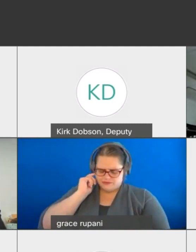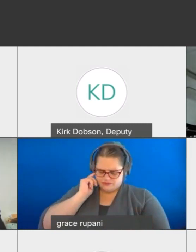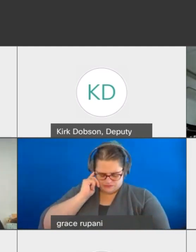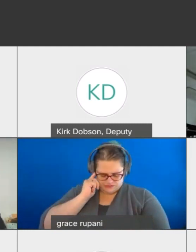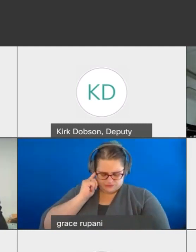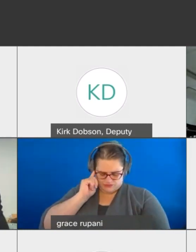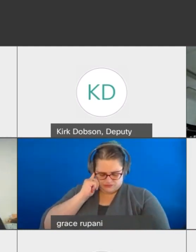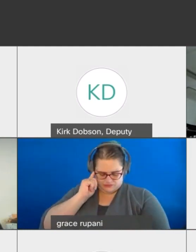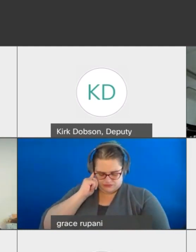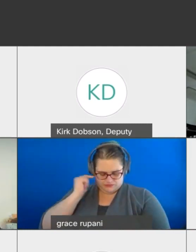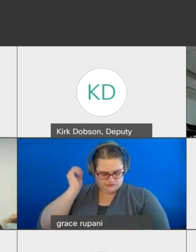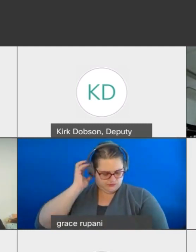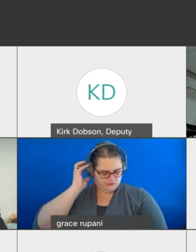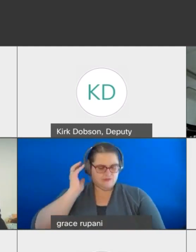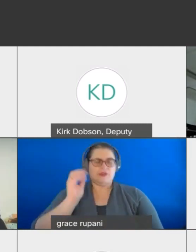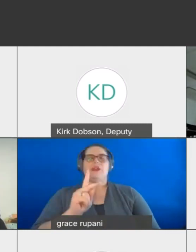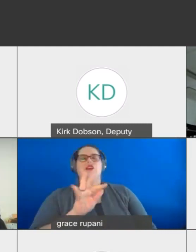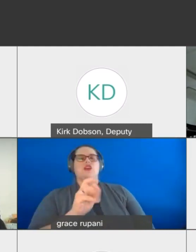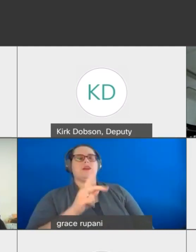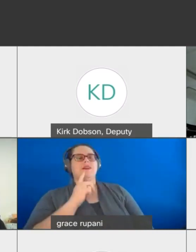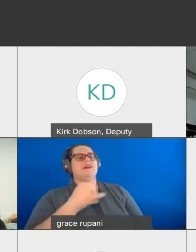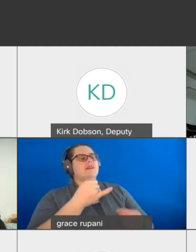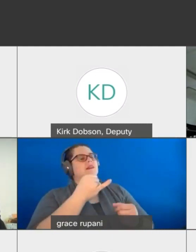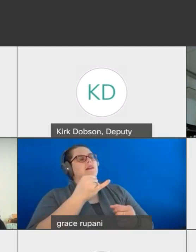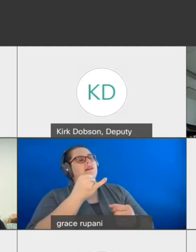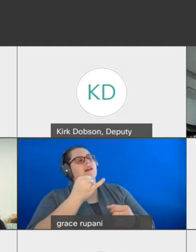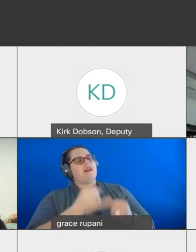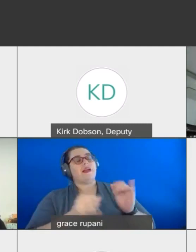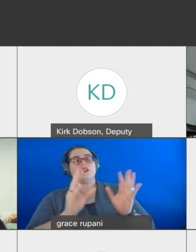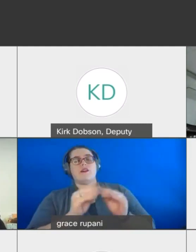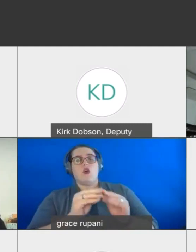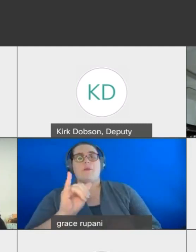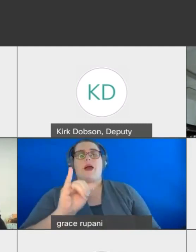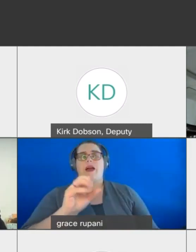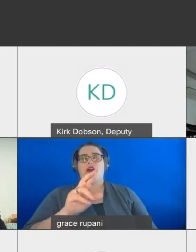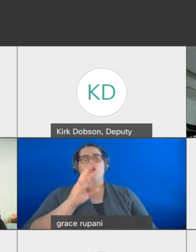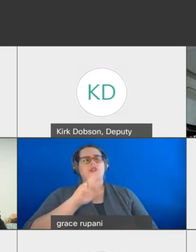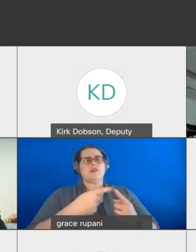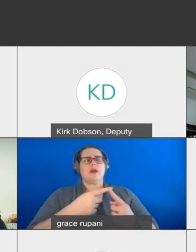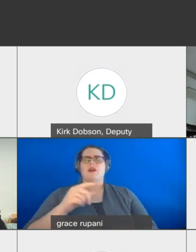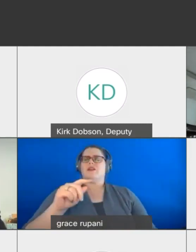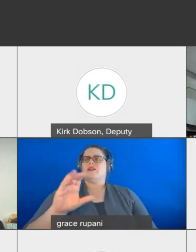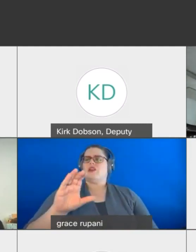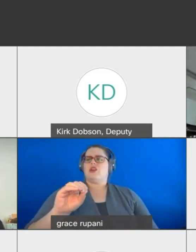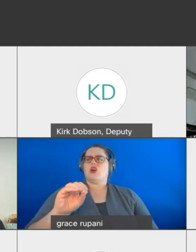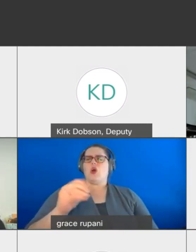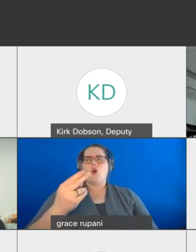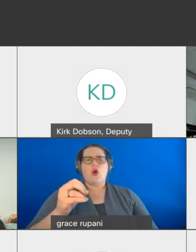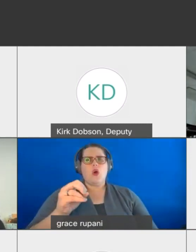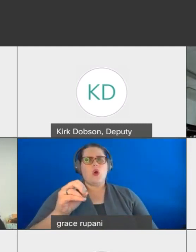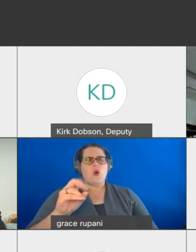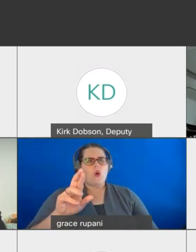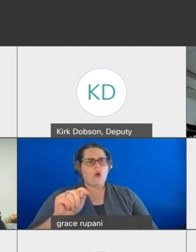Sure. During the last forum, tele-ICAR recommendations talked about cohorting policies. Can you please elaborate a little